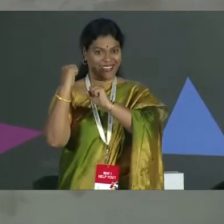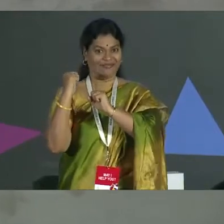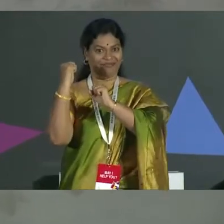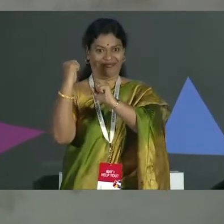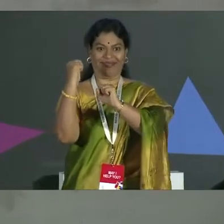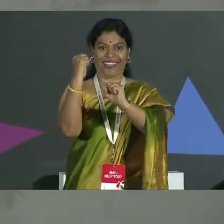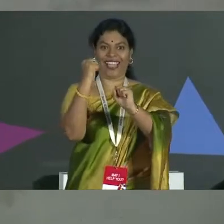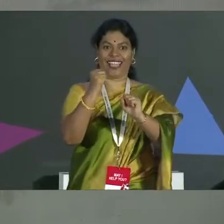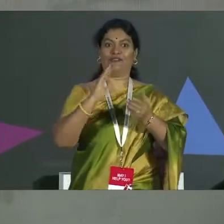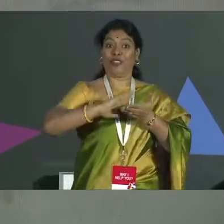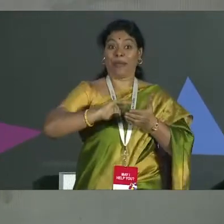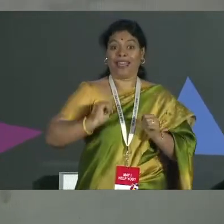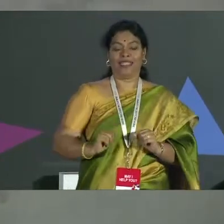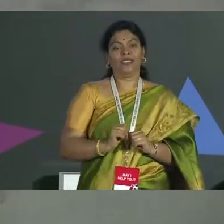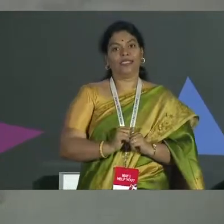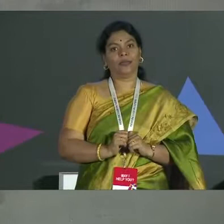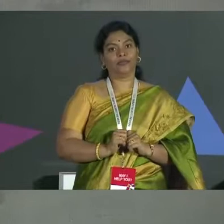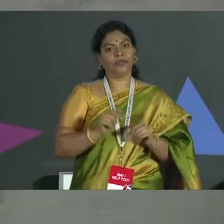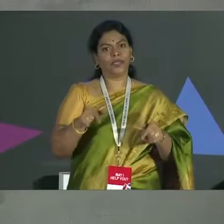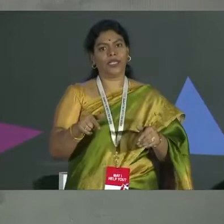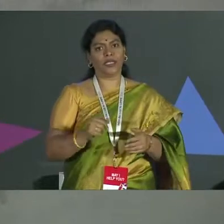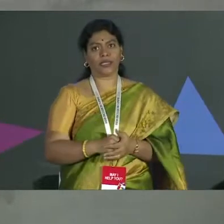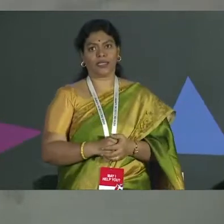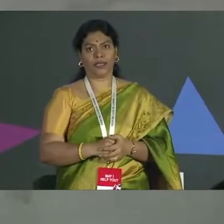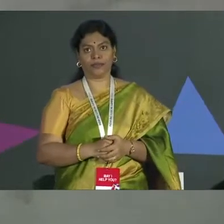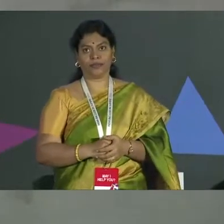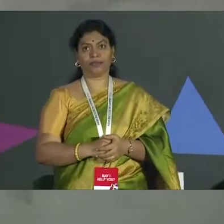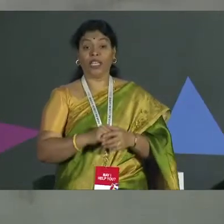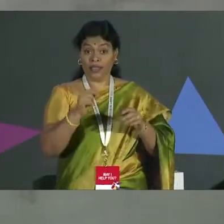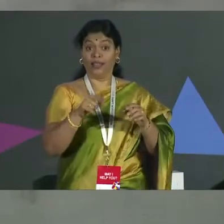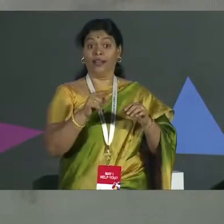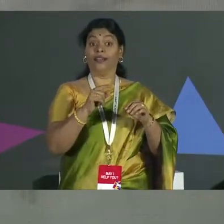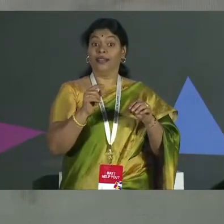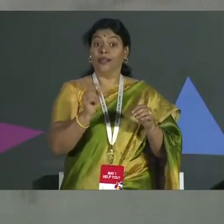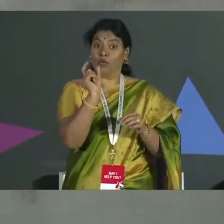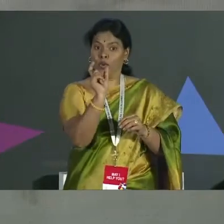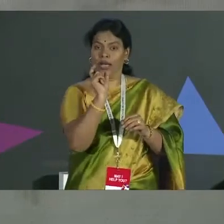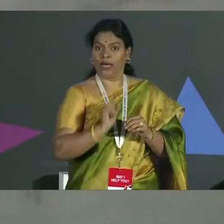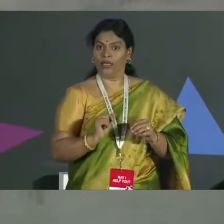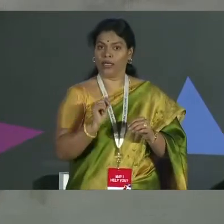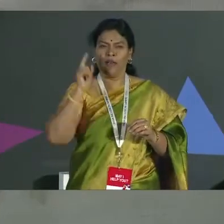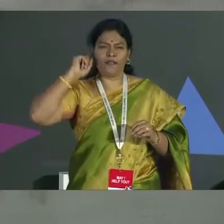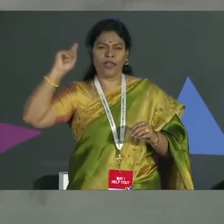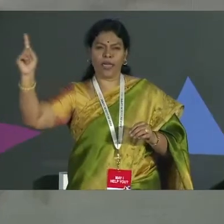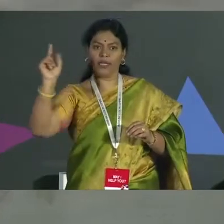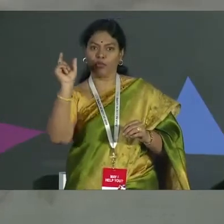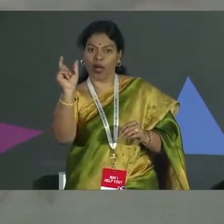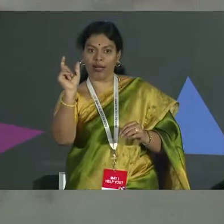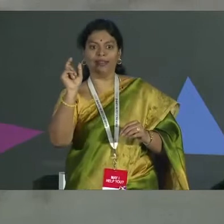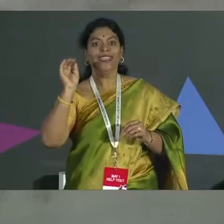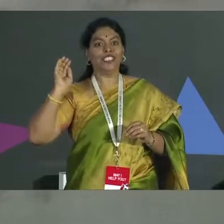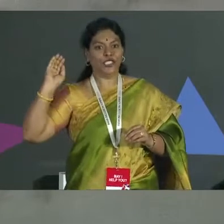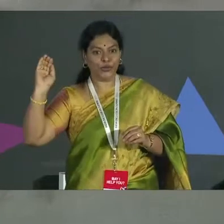for wedding procession. Wedding procession. And this is a term that's popular in North India as well. Shivji ki